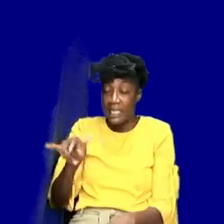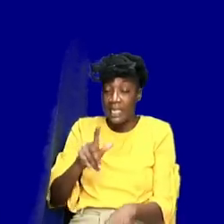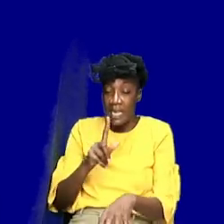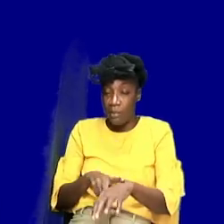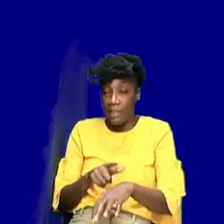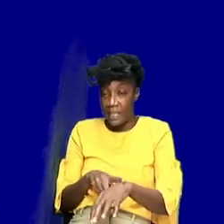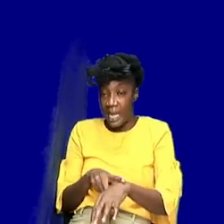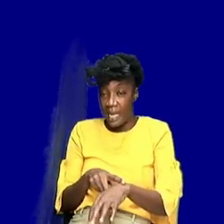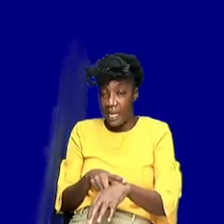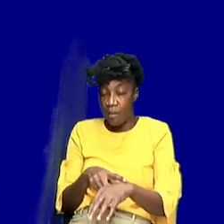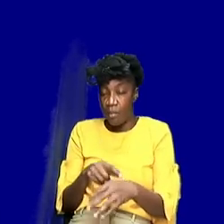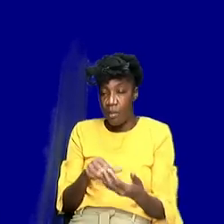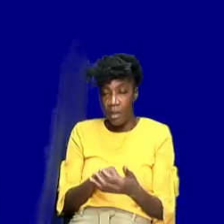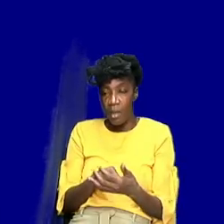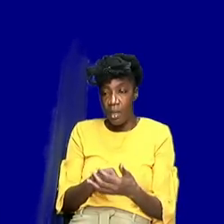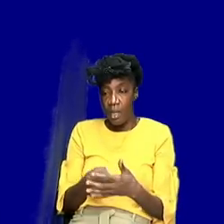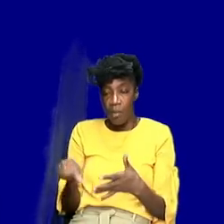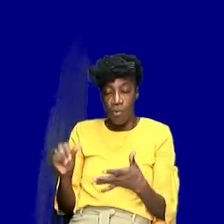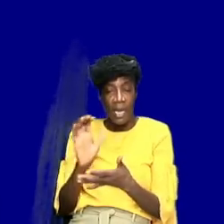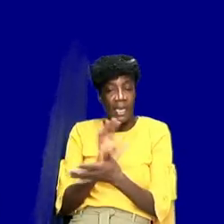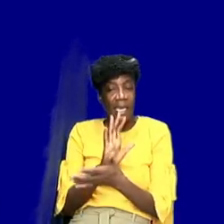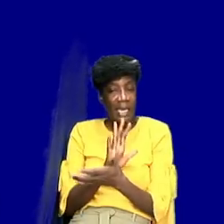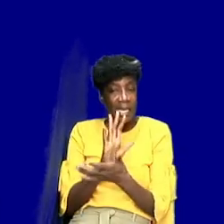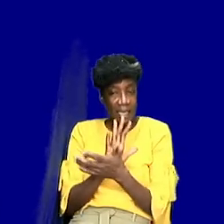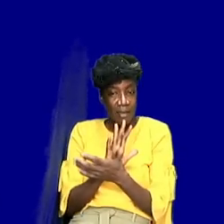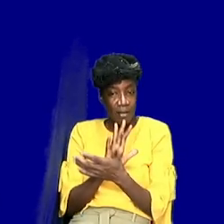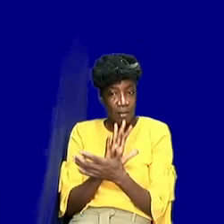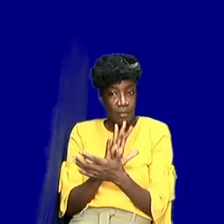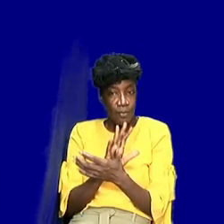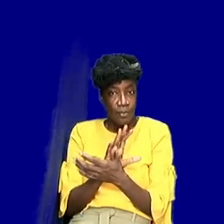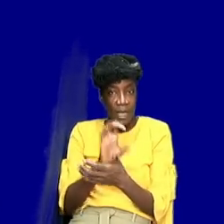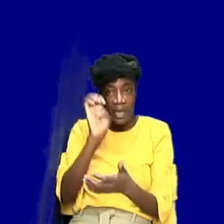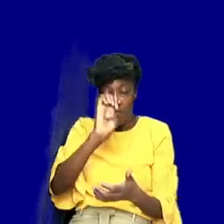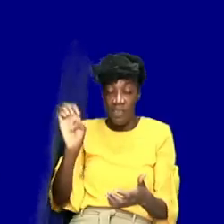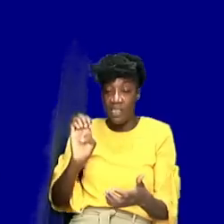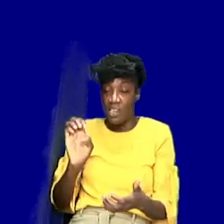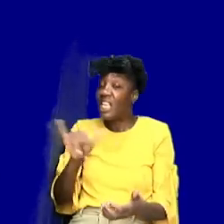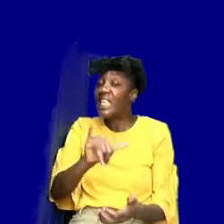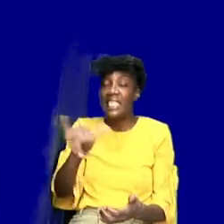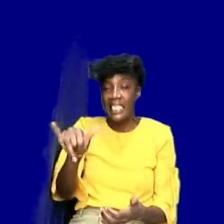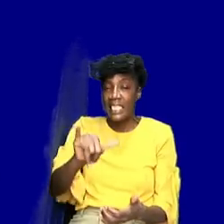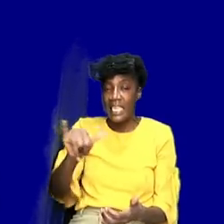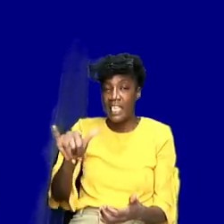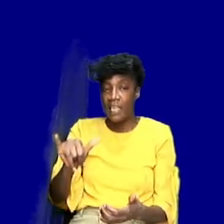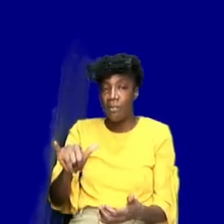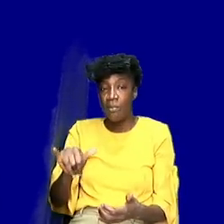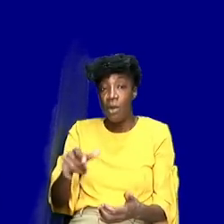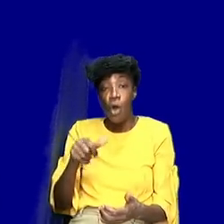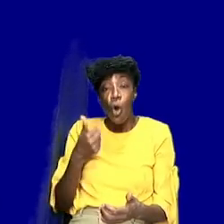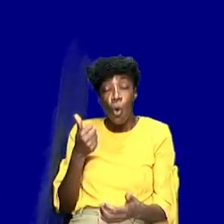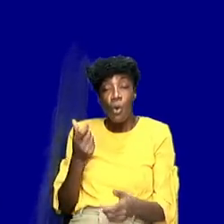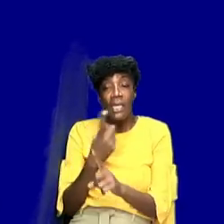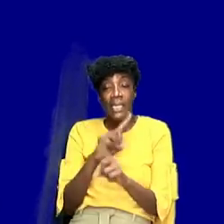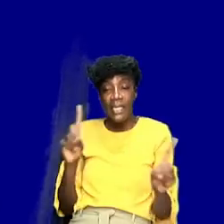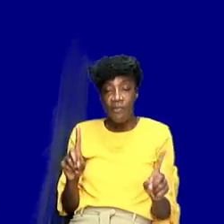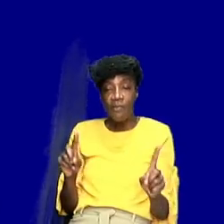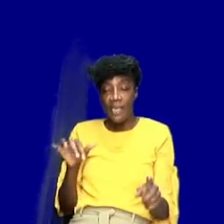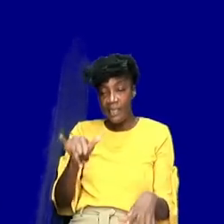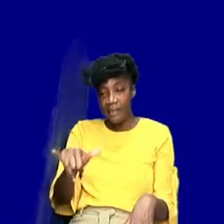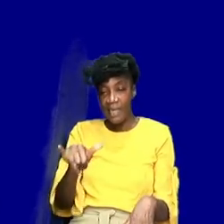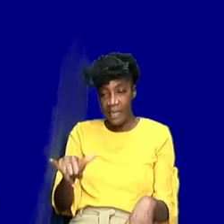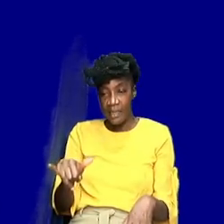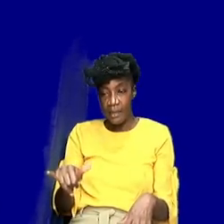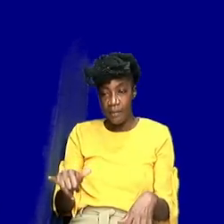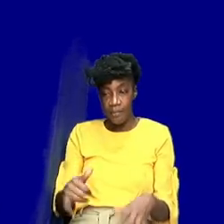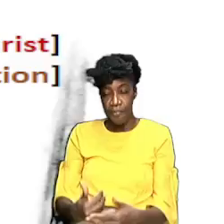time when he wrote the letter of Ephesians. They are very, very similar. The only difference is that the book